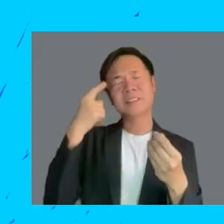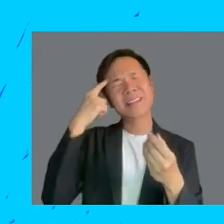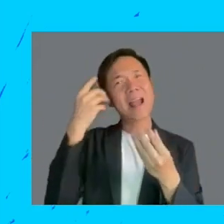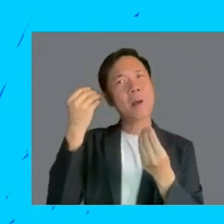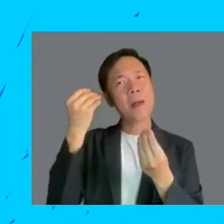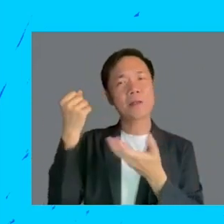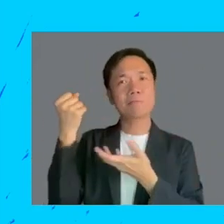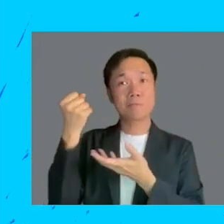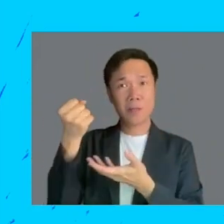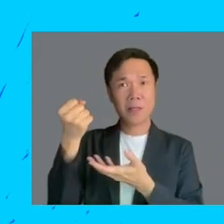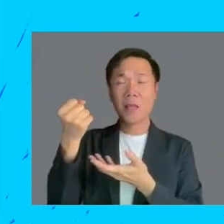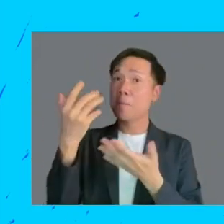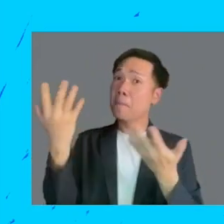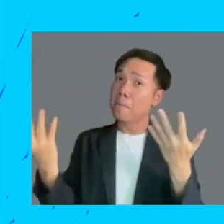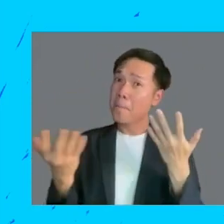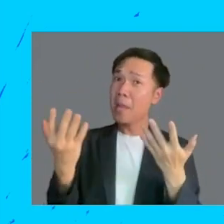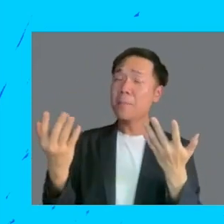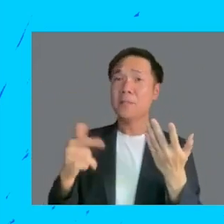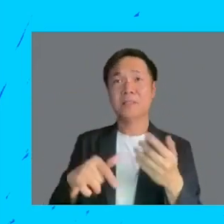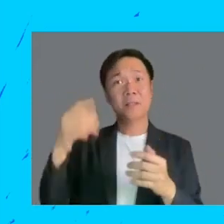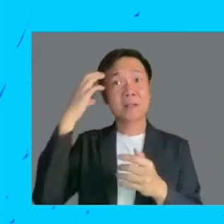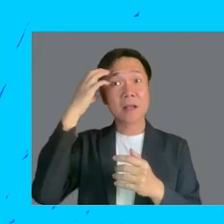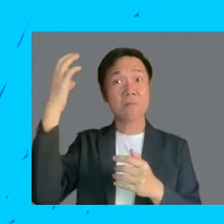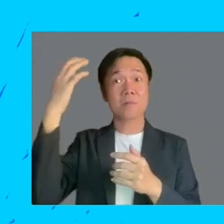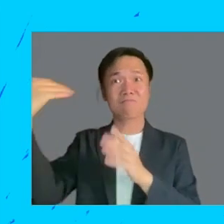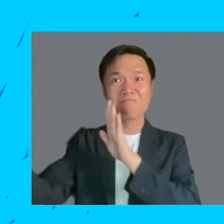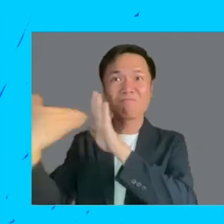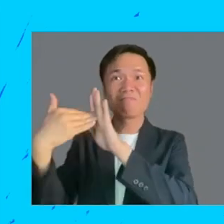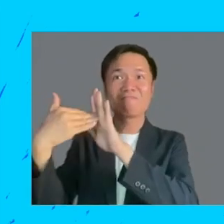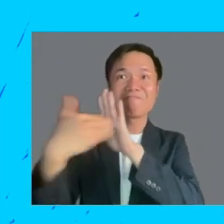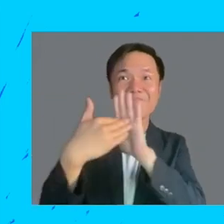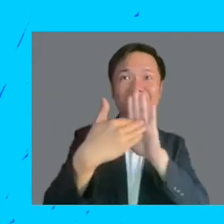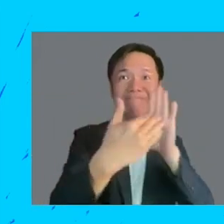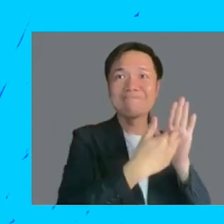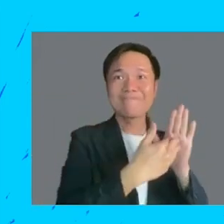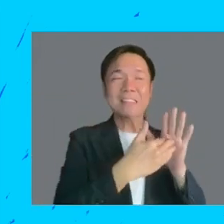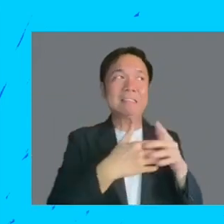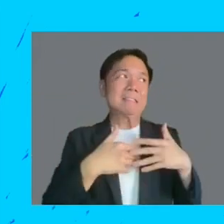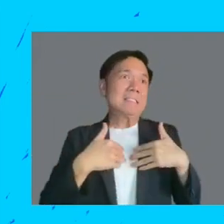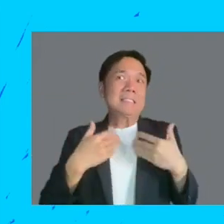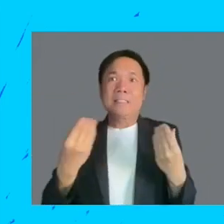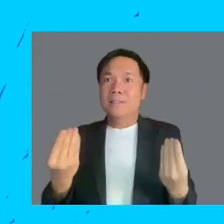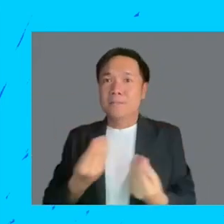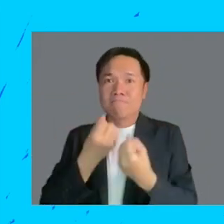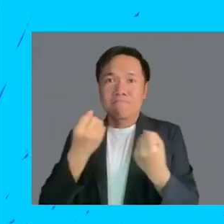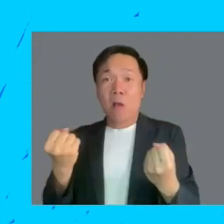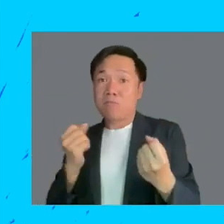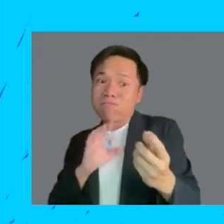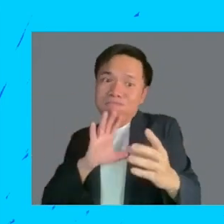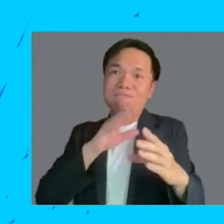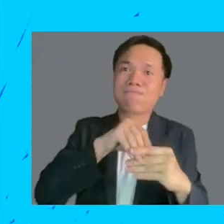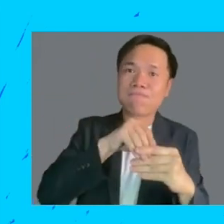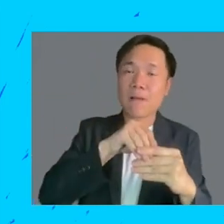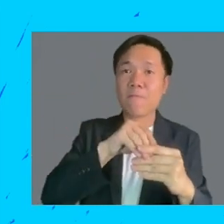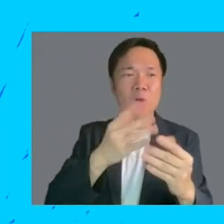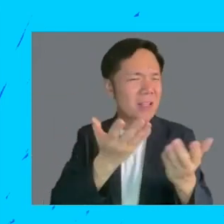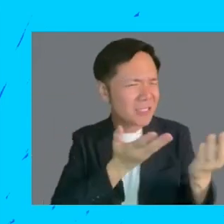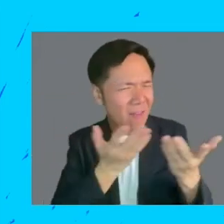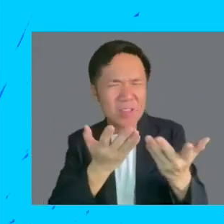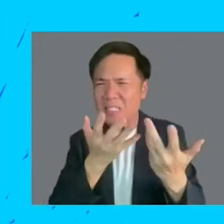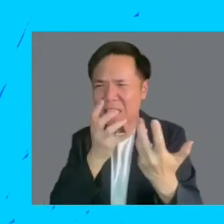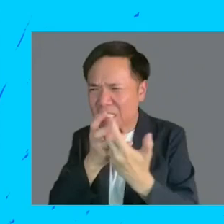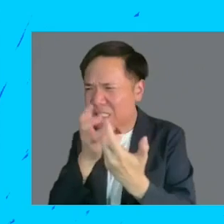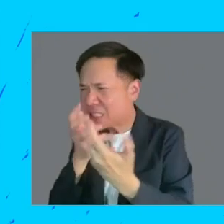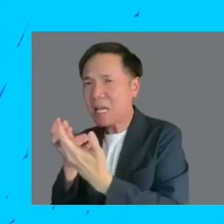systematic barriers hindering adolescents from accessing essential services and how we can foster collaboration so we can